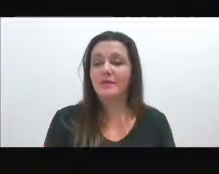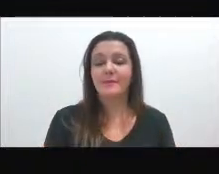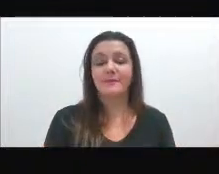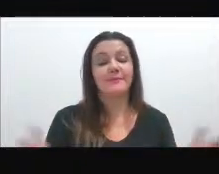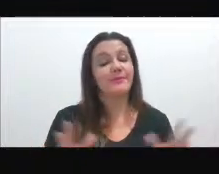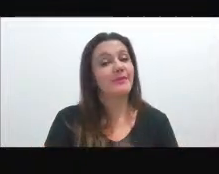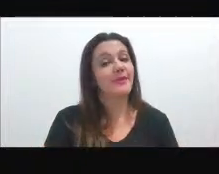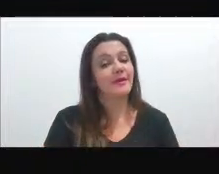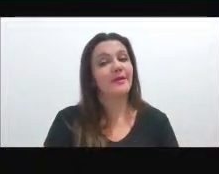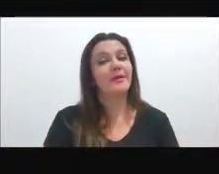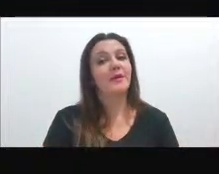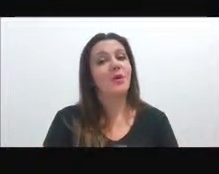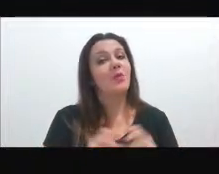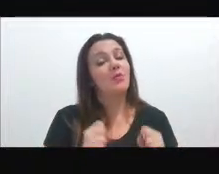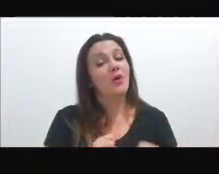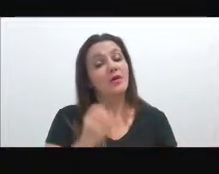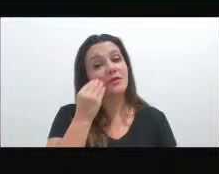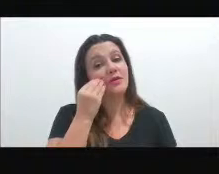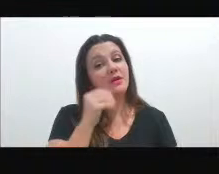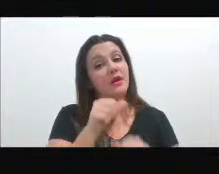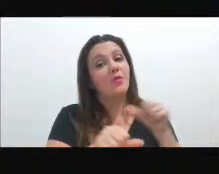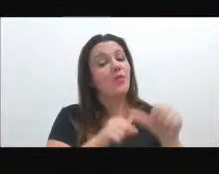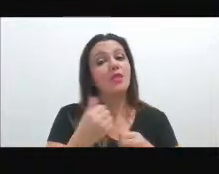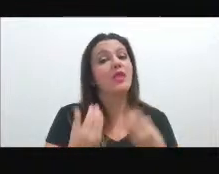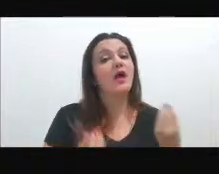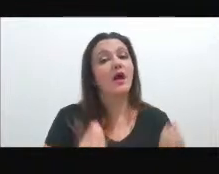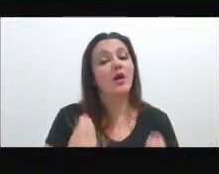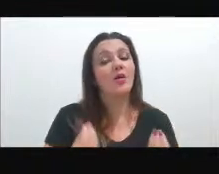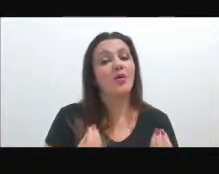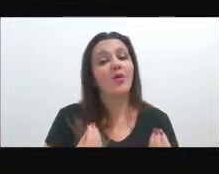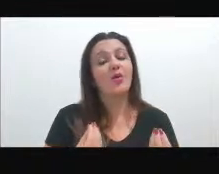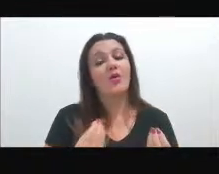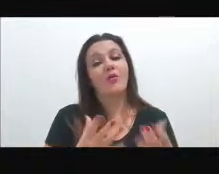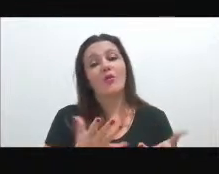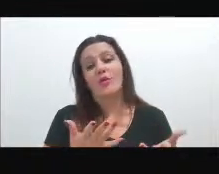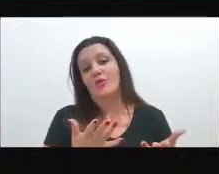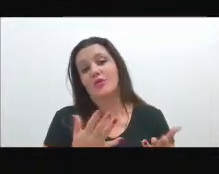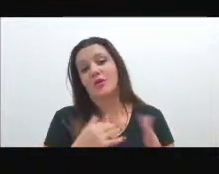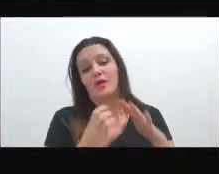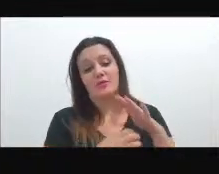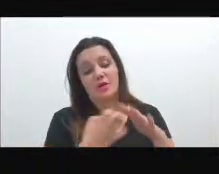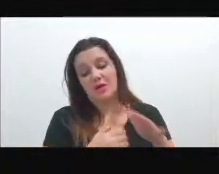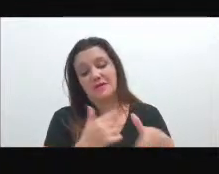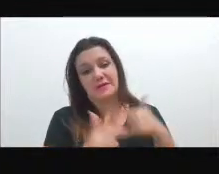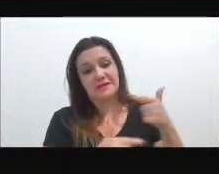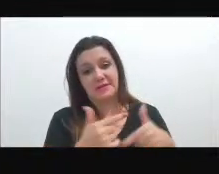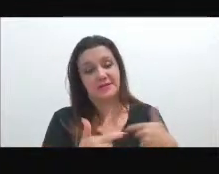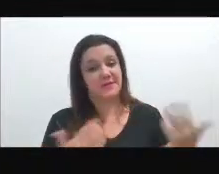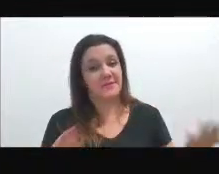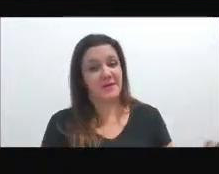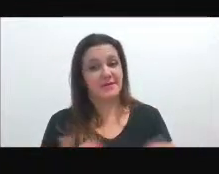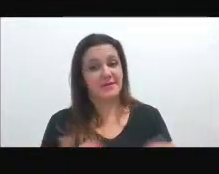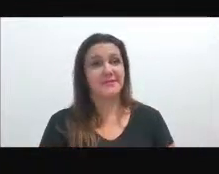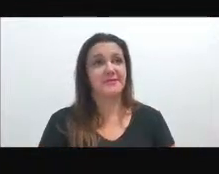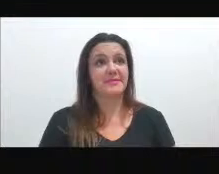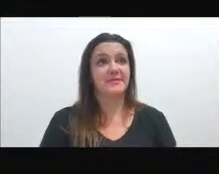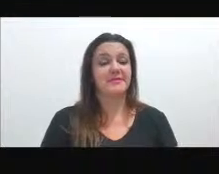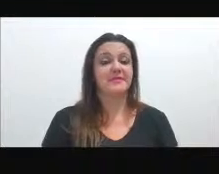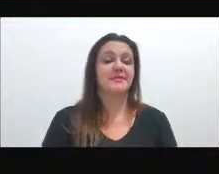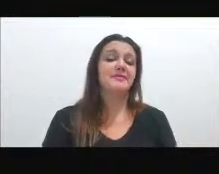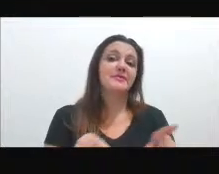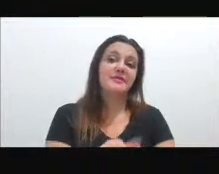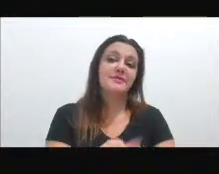through your organization, will help to lobby whoever you can, school leaders,